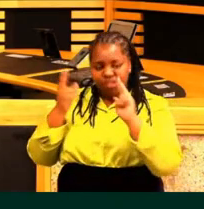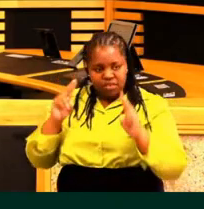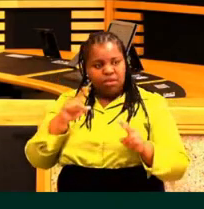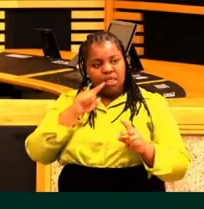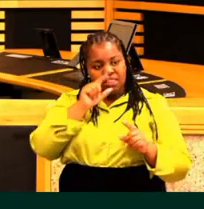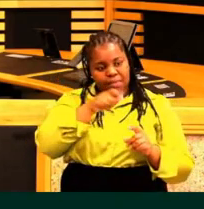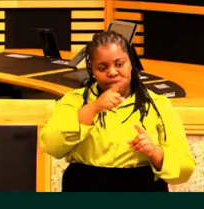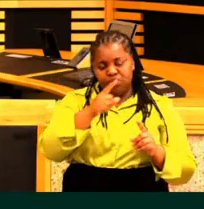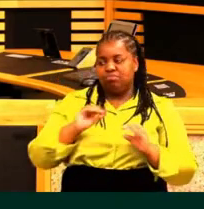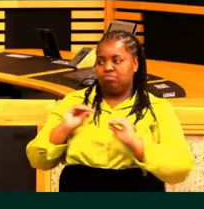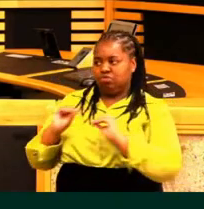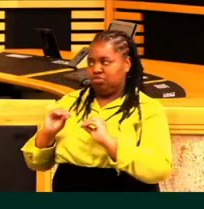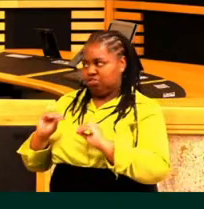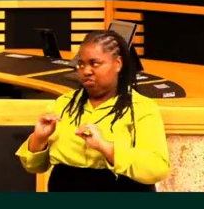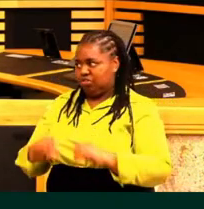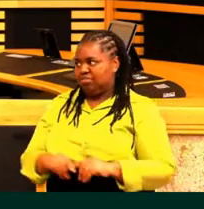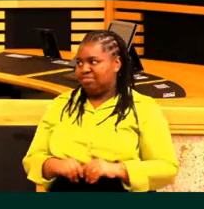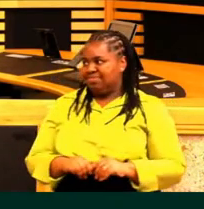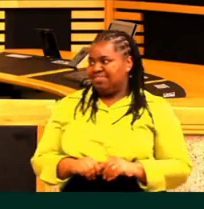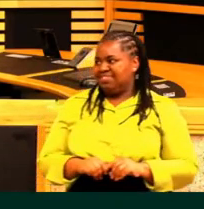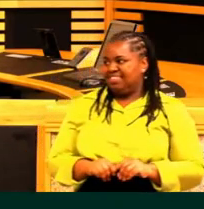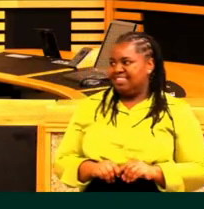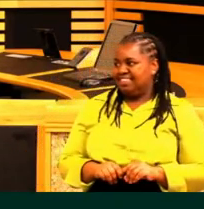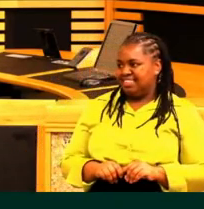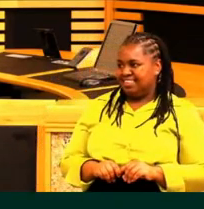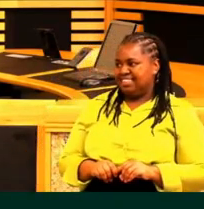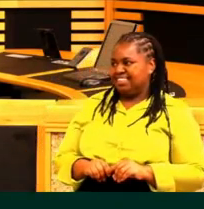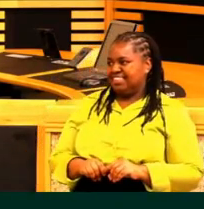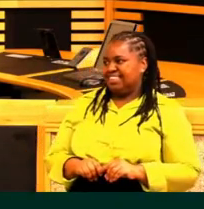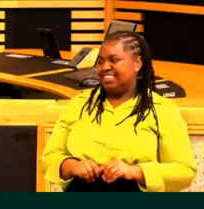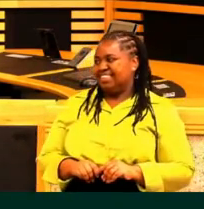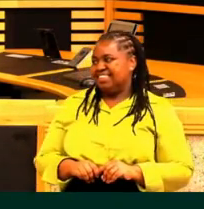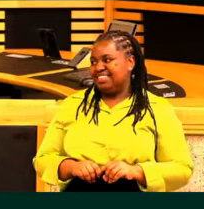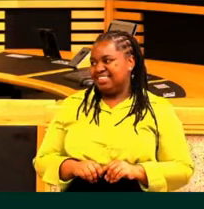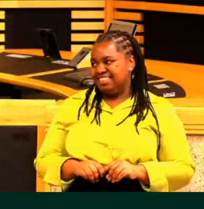one minute left English